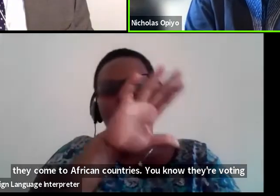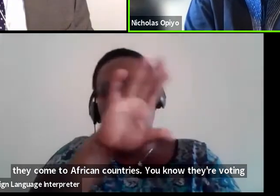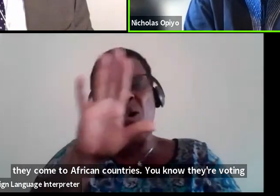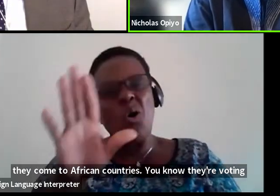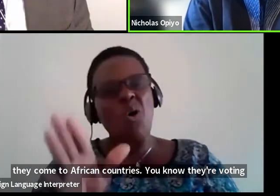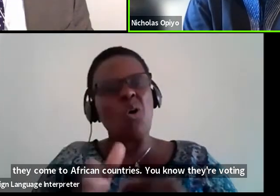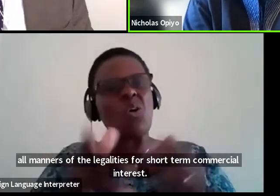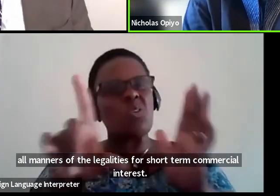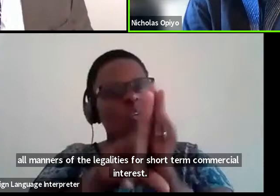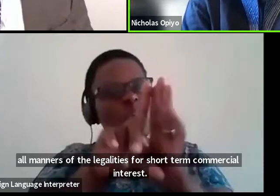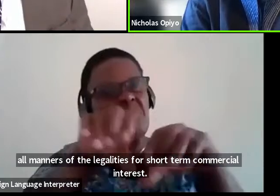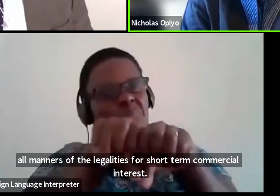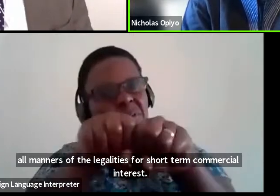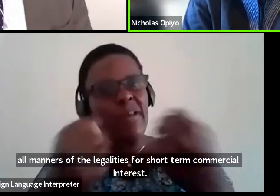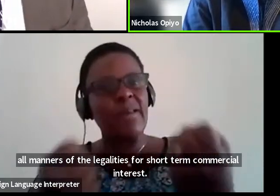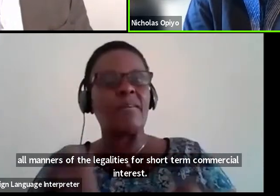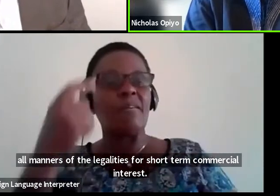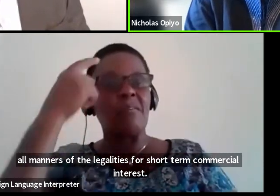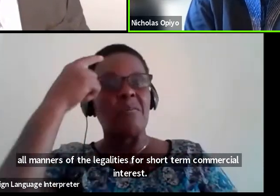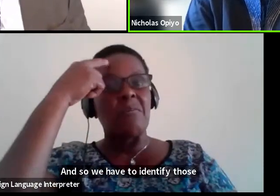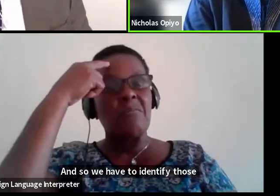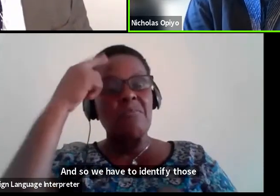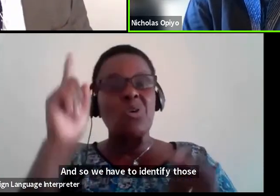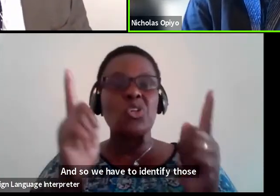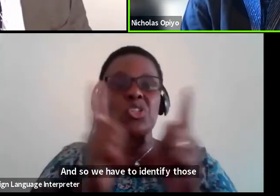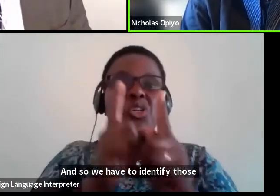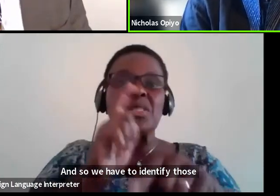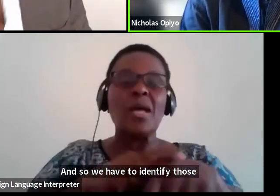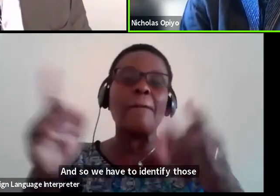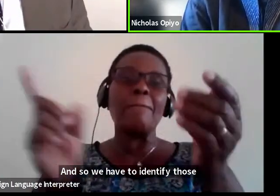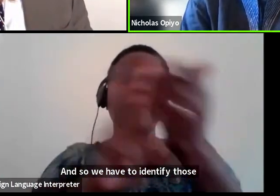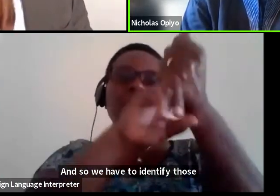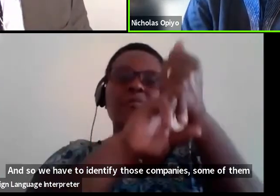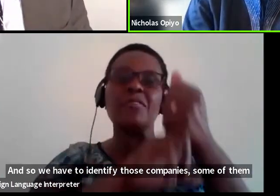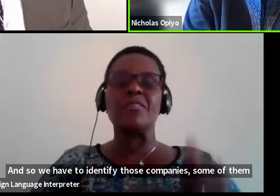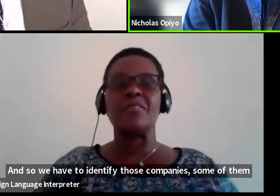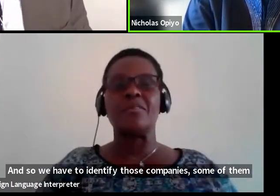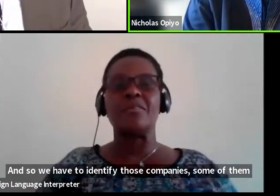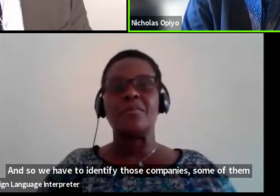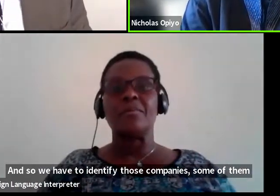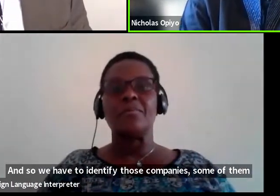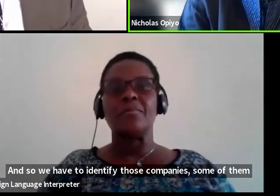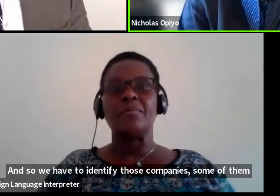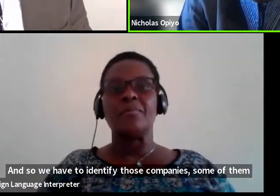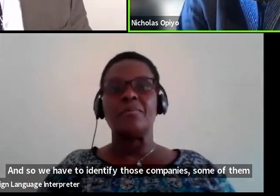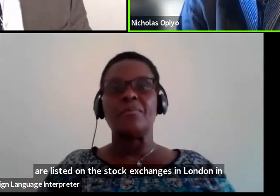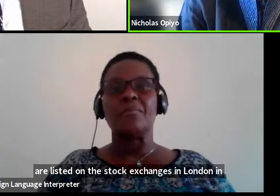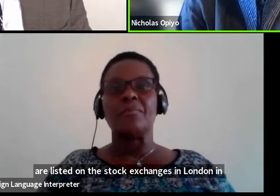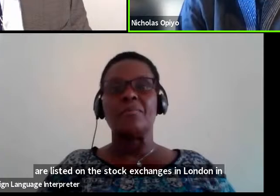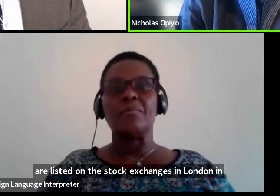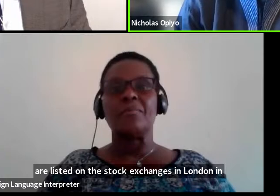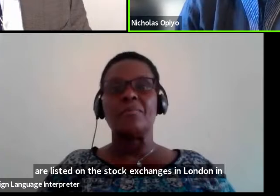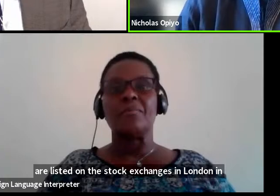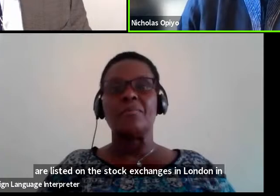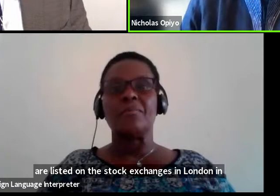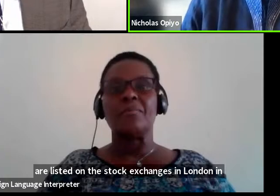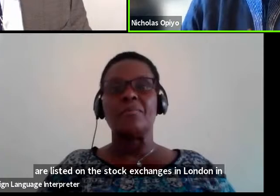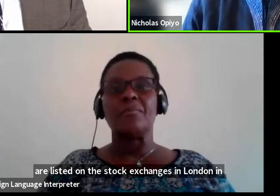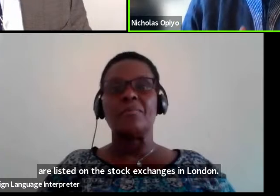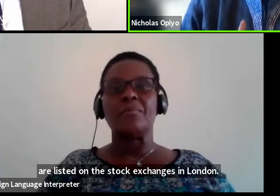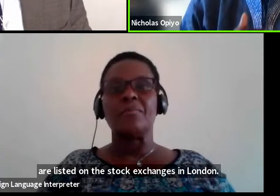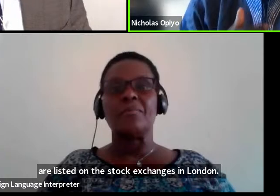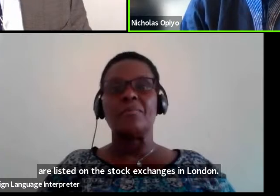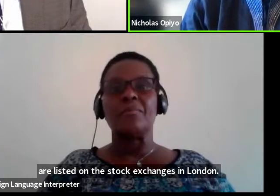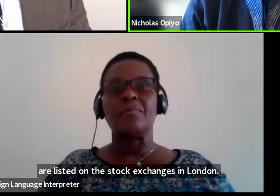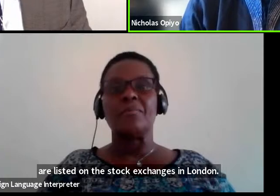have to identify those companies. Some of them are listed on the stock exchanges in London, in New York, and be able to put